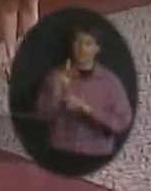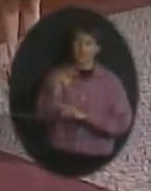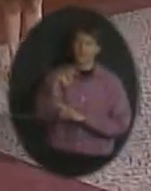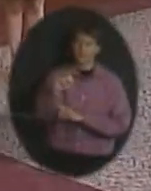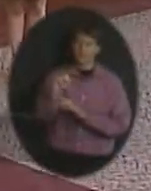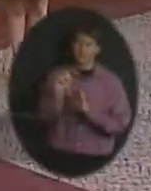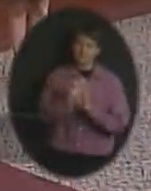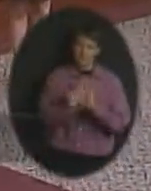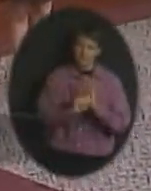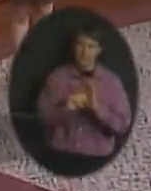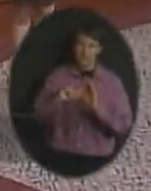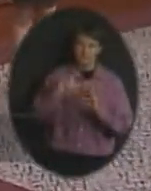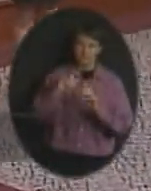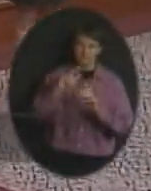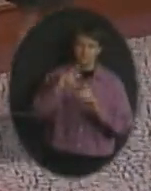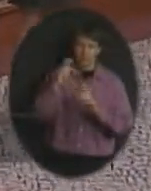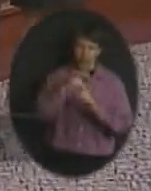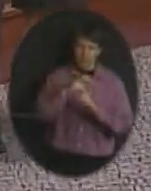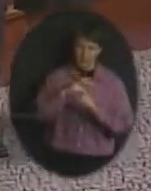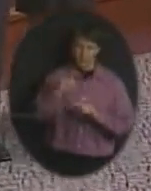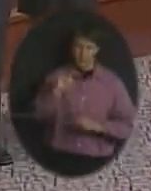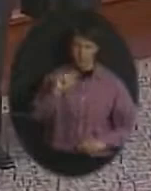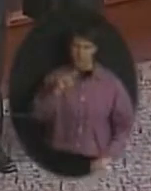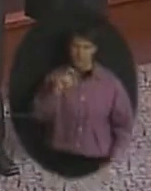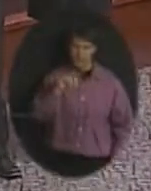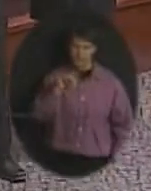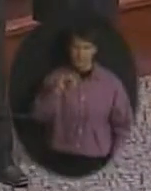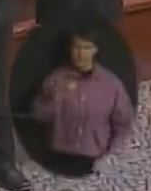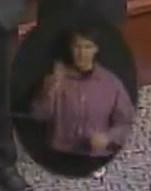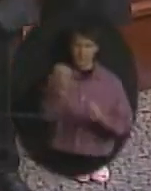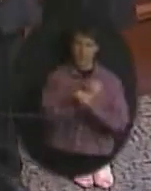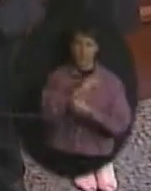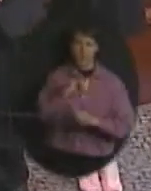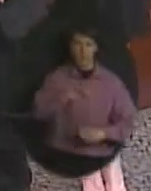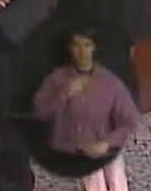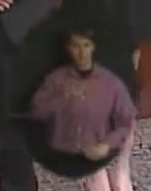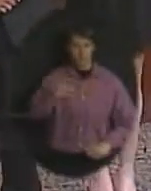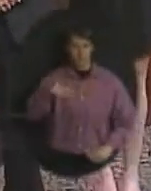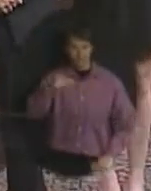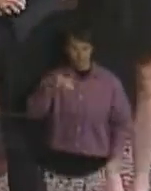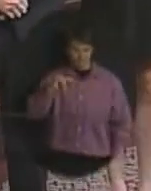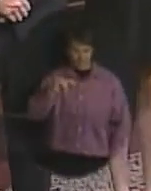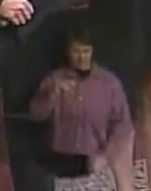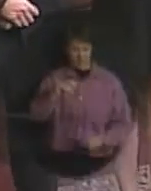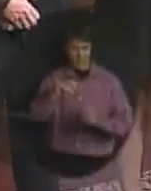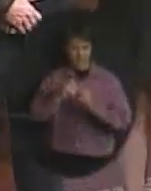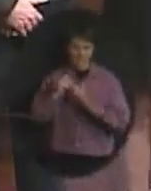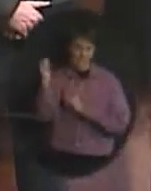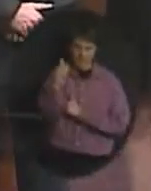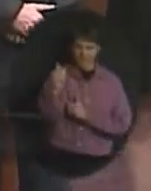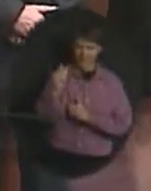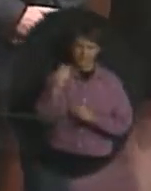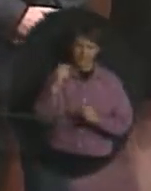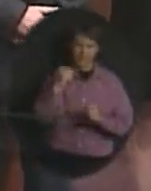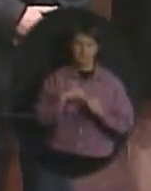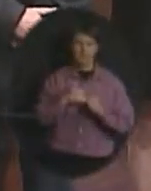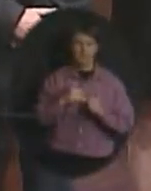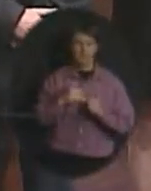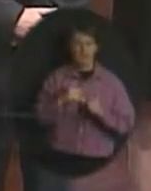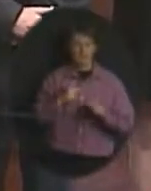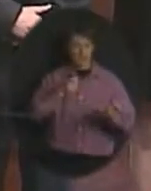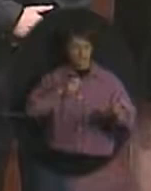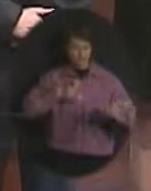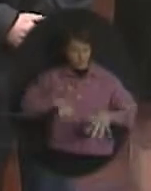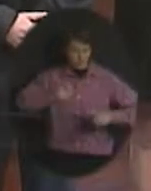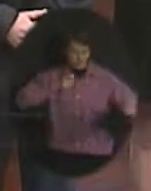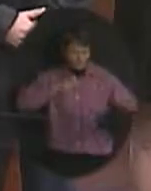707 series. Mackenzie won the competition by 44 pins over the second place finisher by grabbing control of the